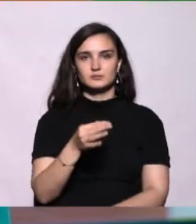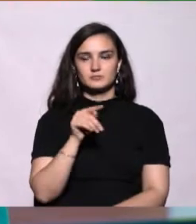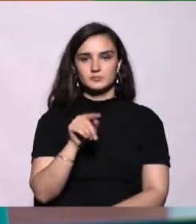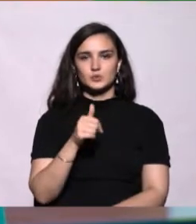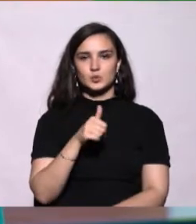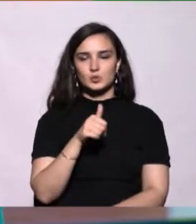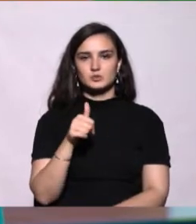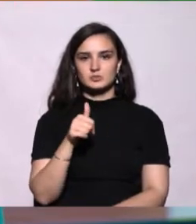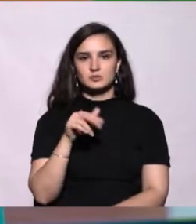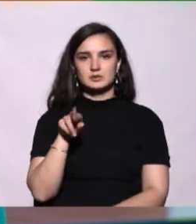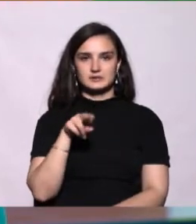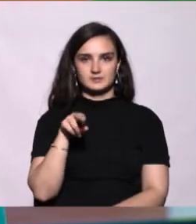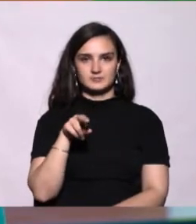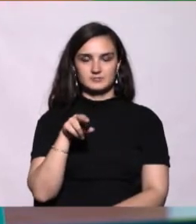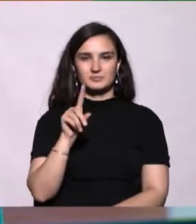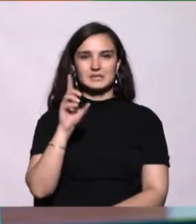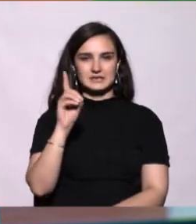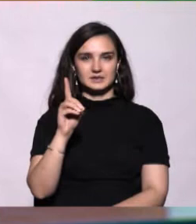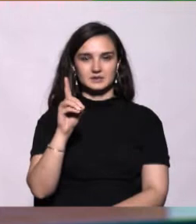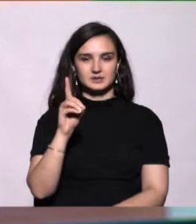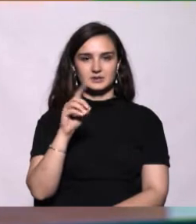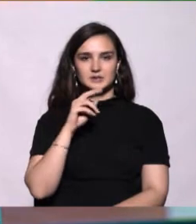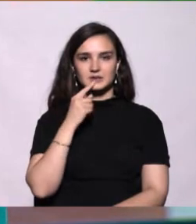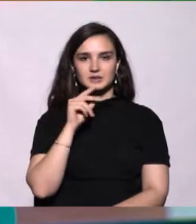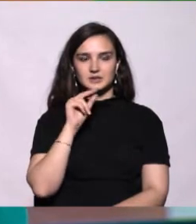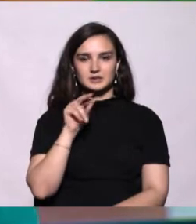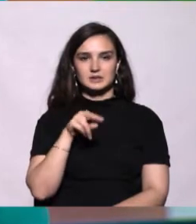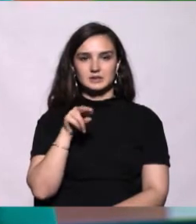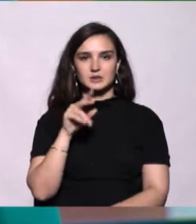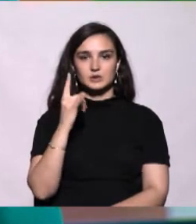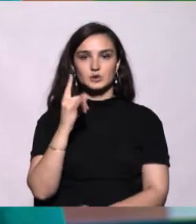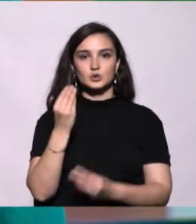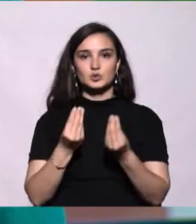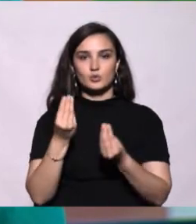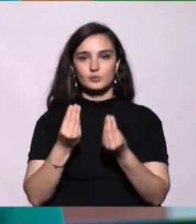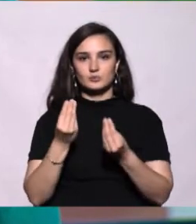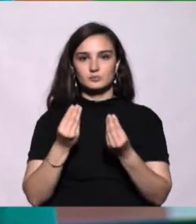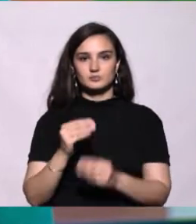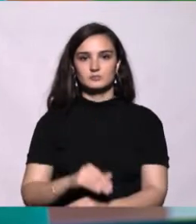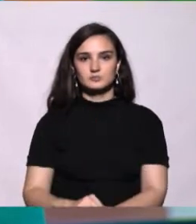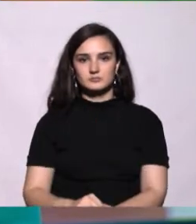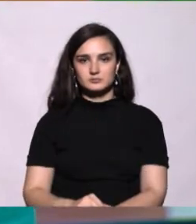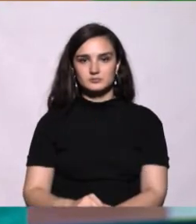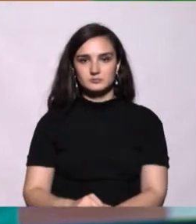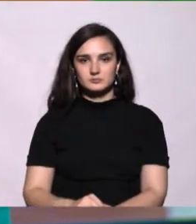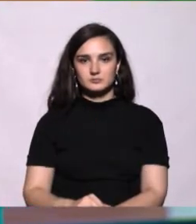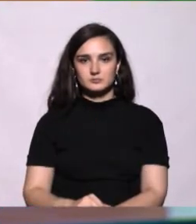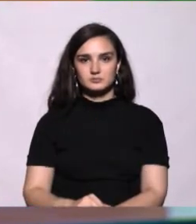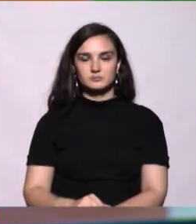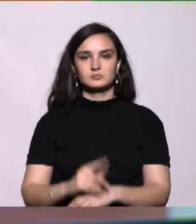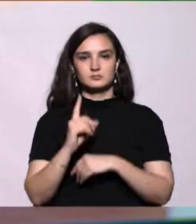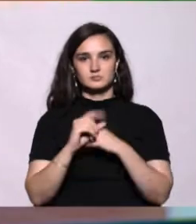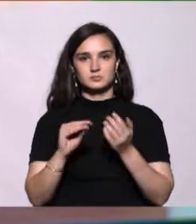letter as a short d. D. Doll. Doll. Please repeat with